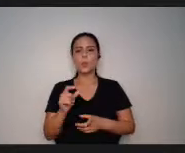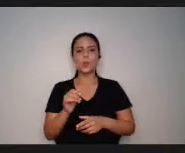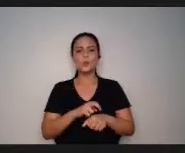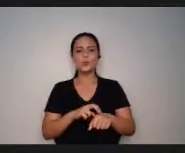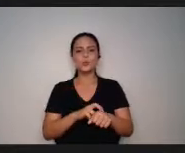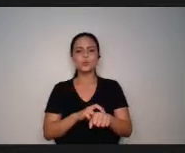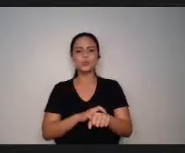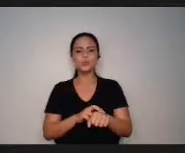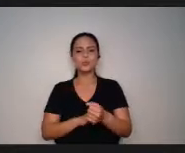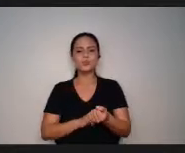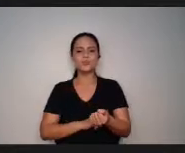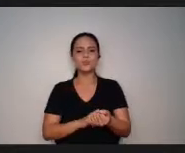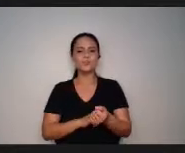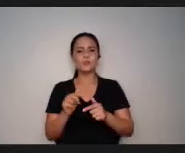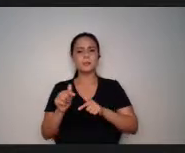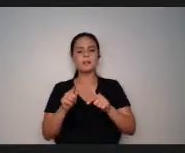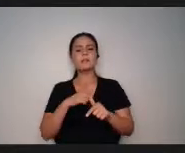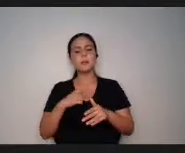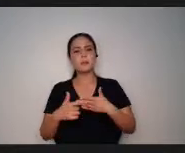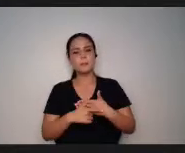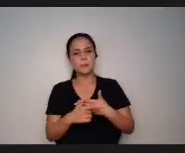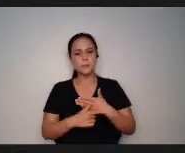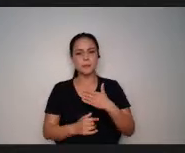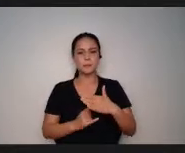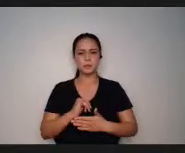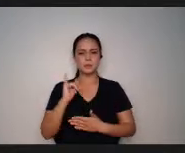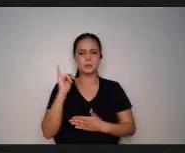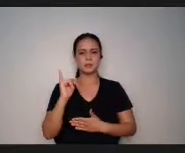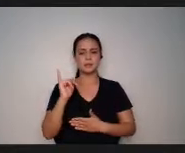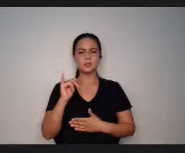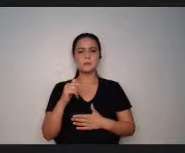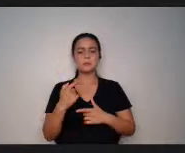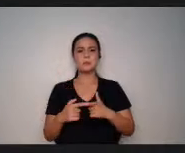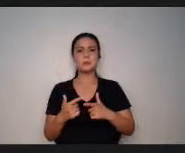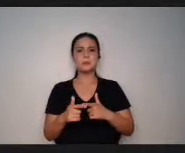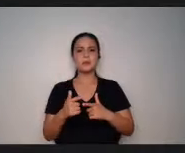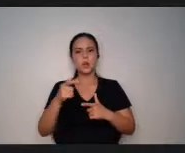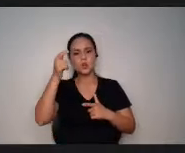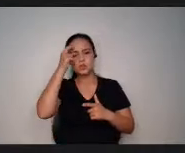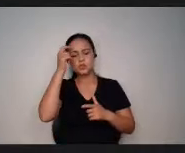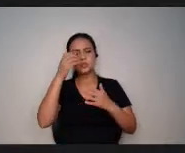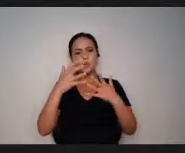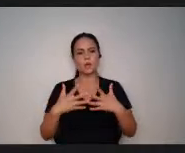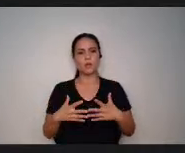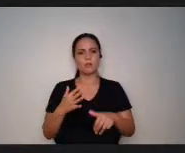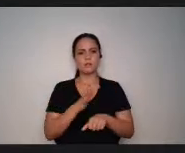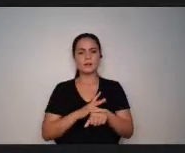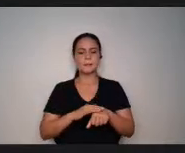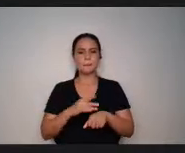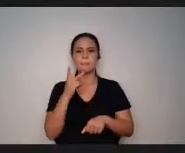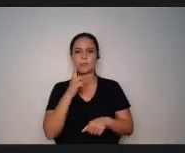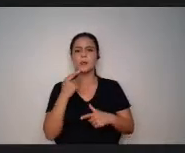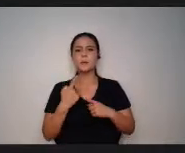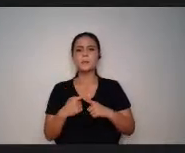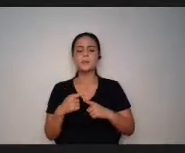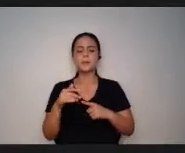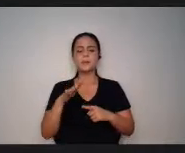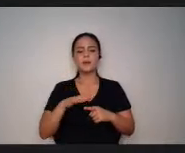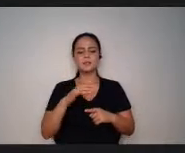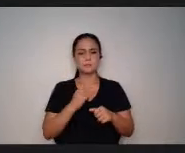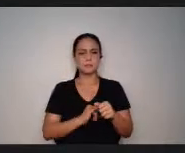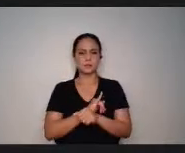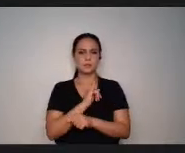we're going to talk about that and why it's so important now, especially given this pandemic, which has highlighted so